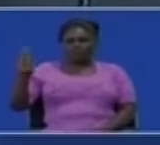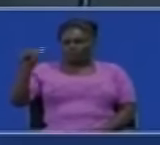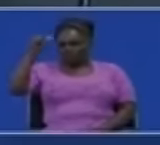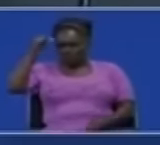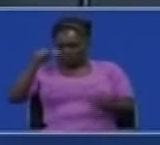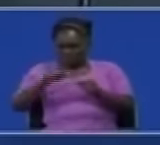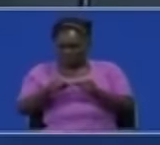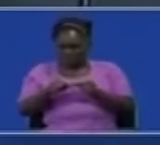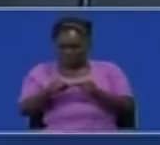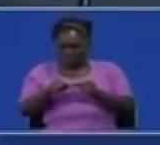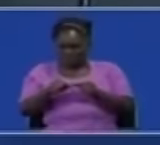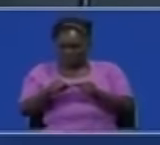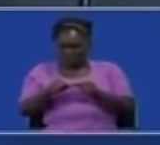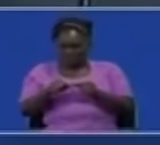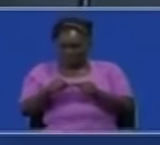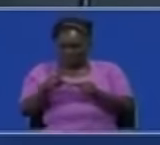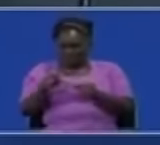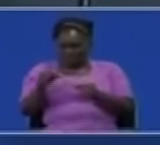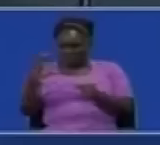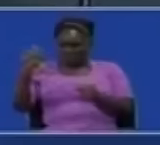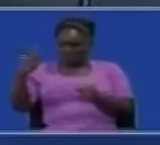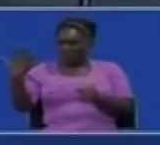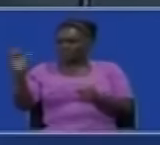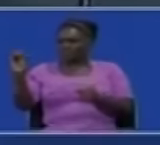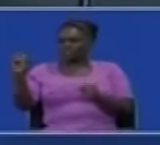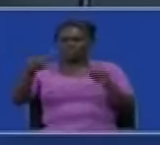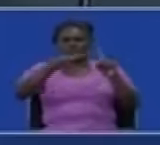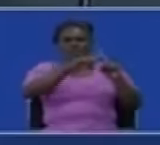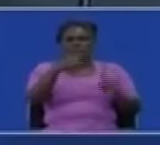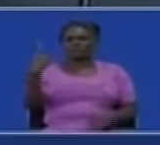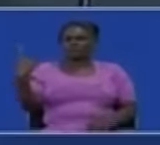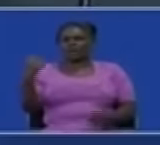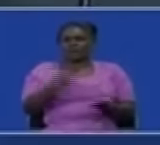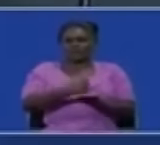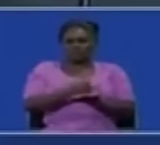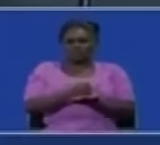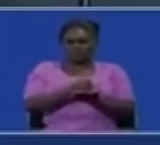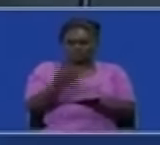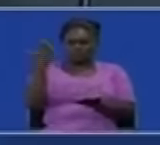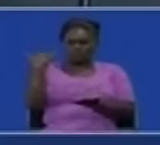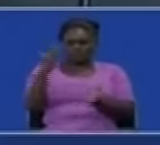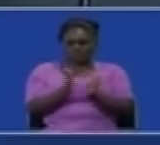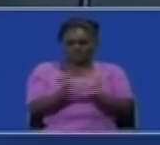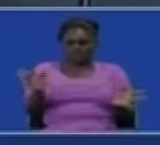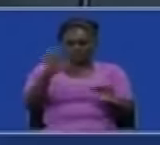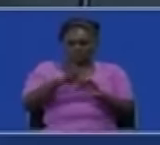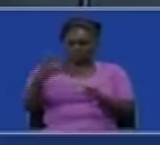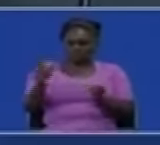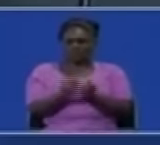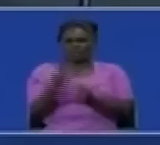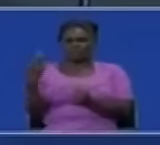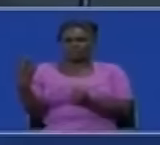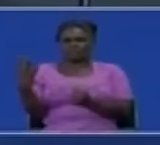remember for that documentary, 50 Plus One, which took a serious audit of the last general election in 2013. Thank you,